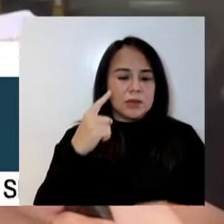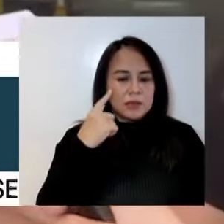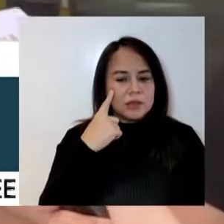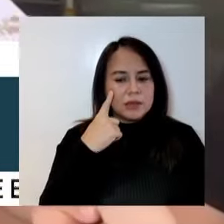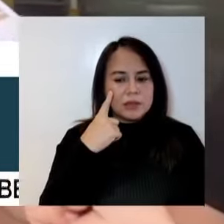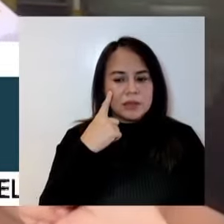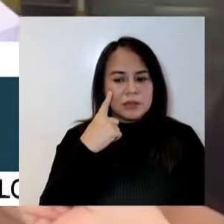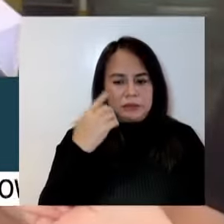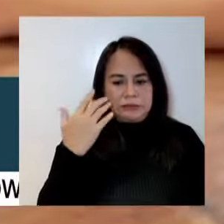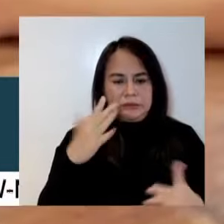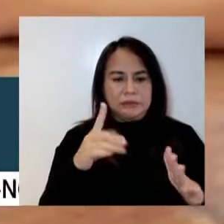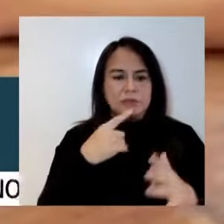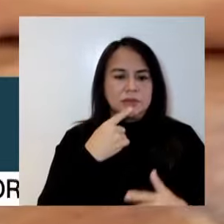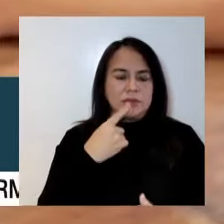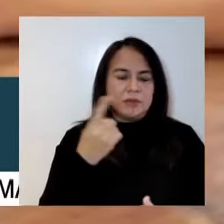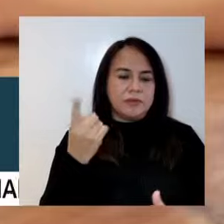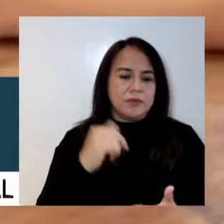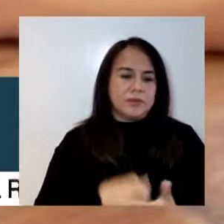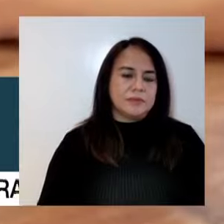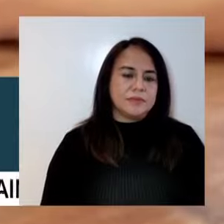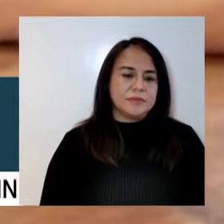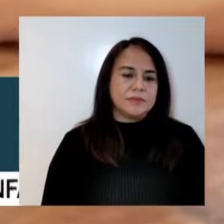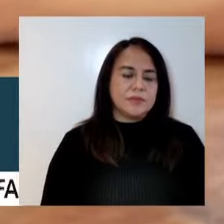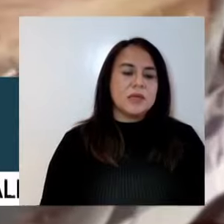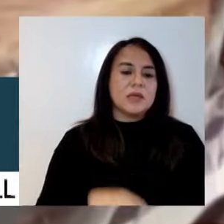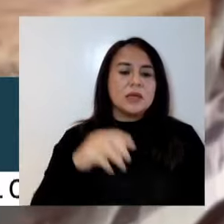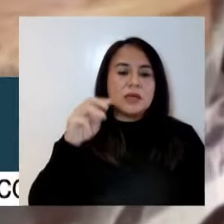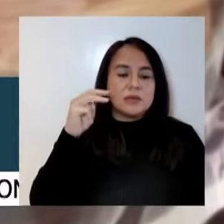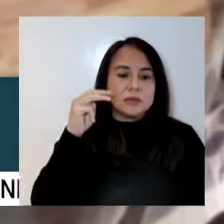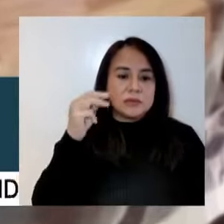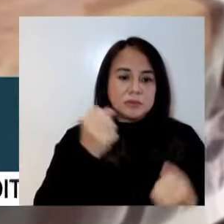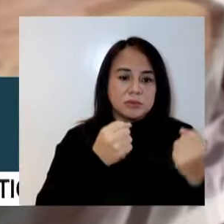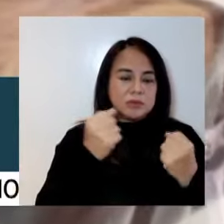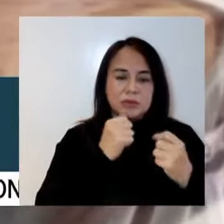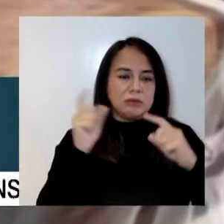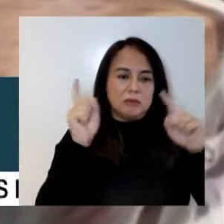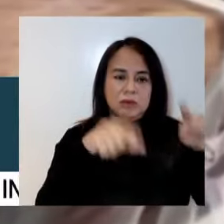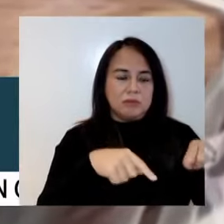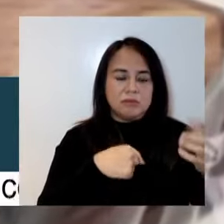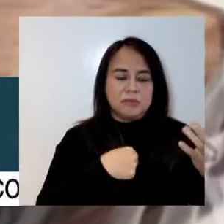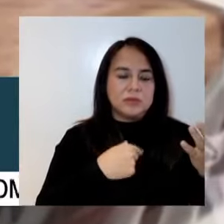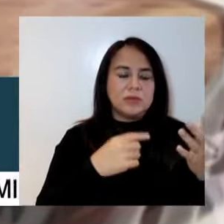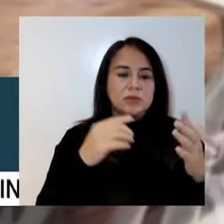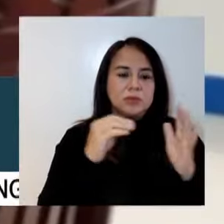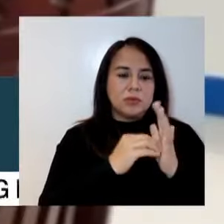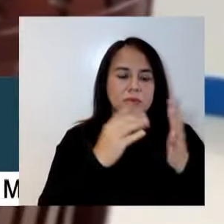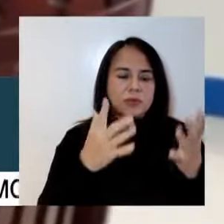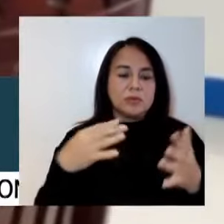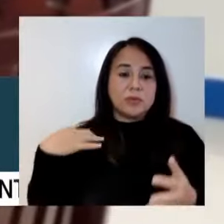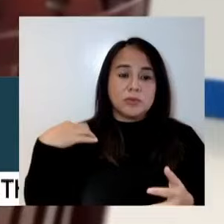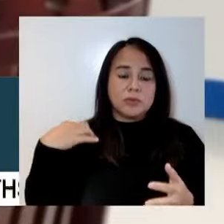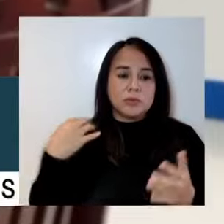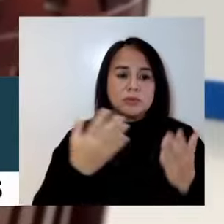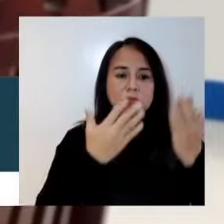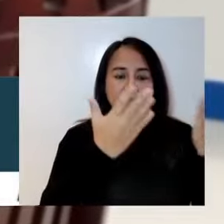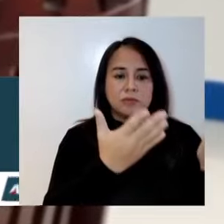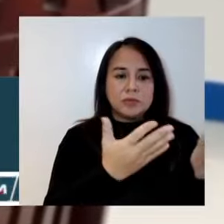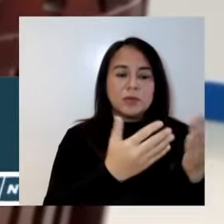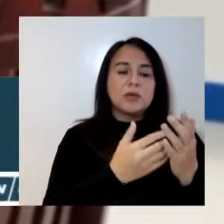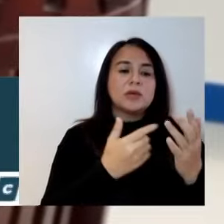lang masasabi ko for that. Magpantay also did not appear at the prosecutor's office even if he voluntarily submitted himself